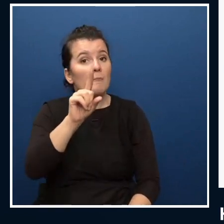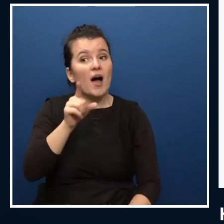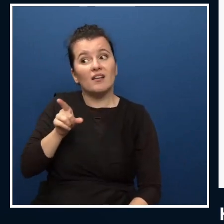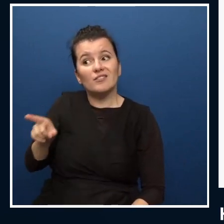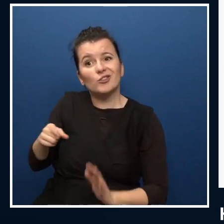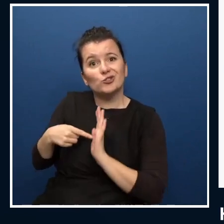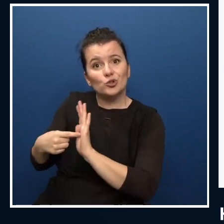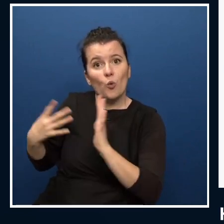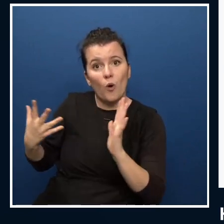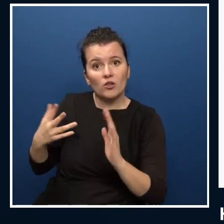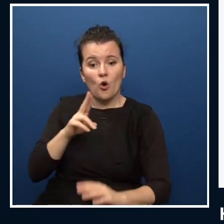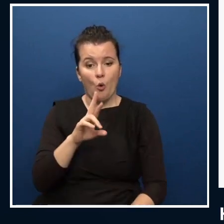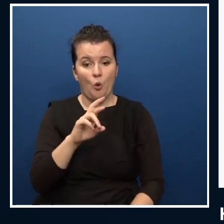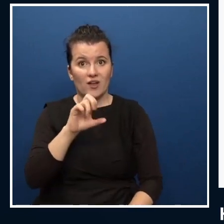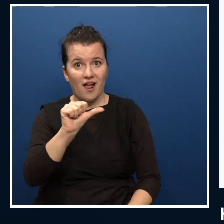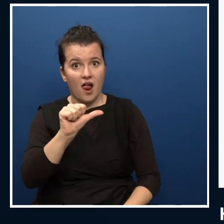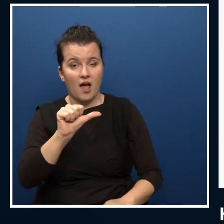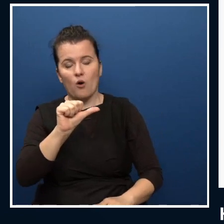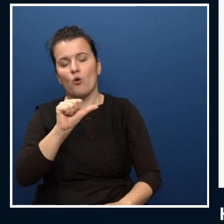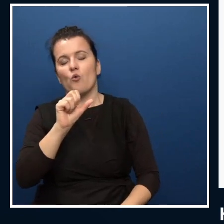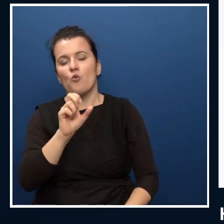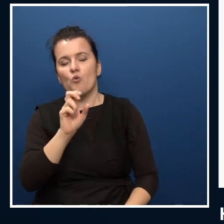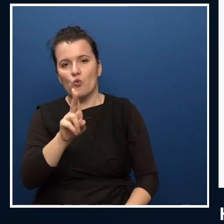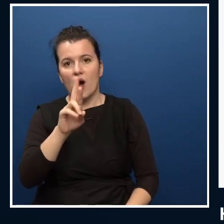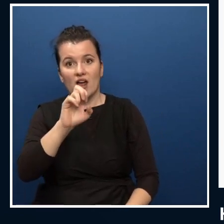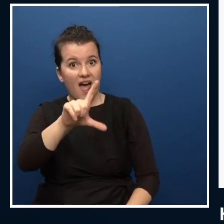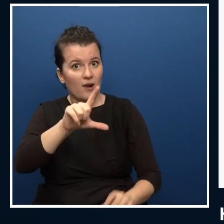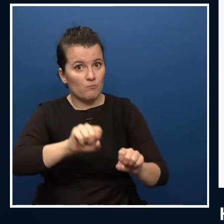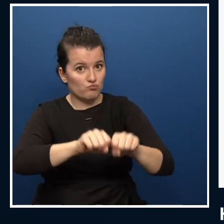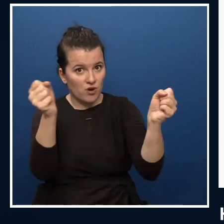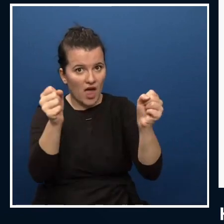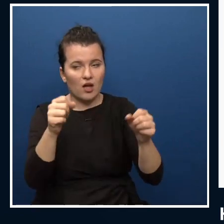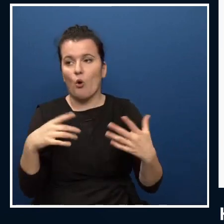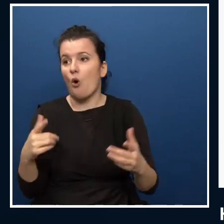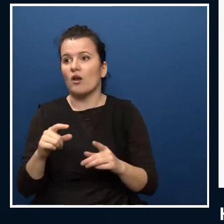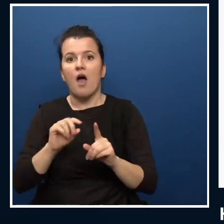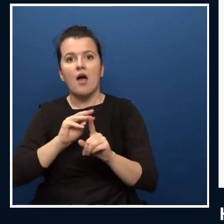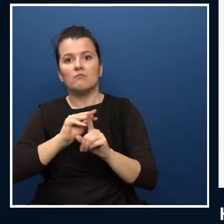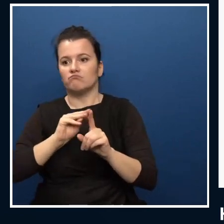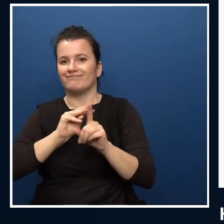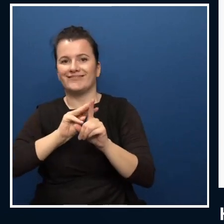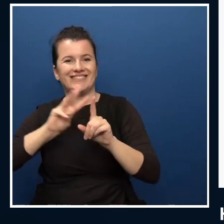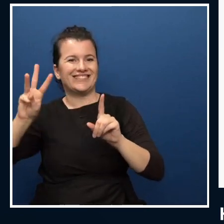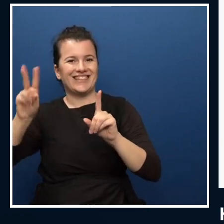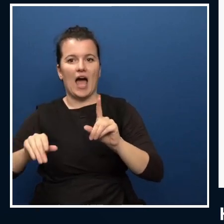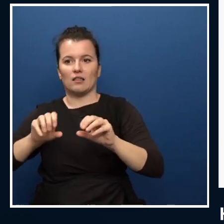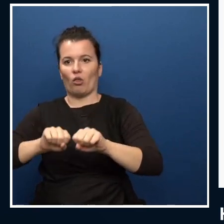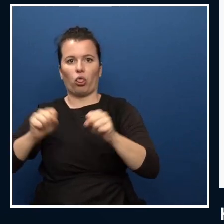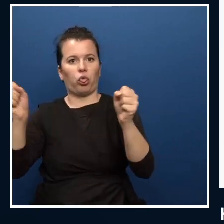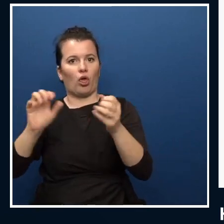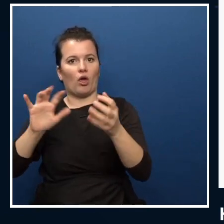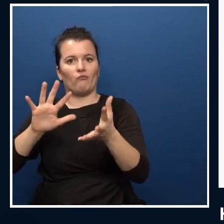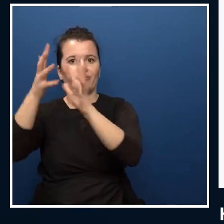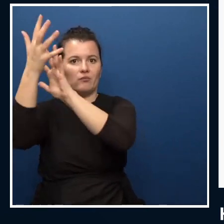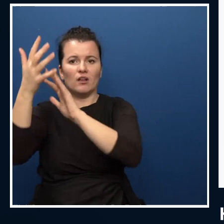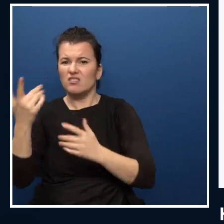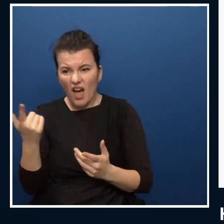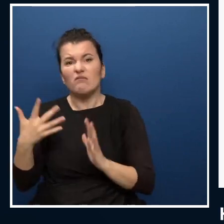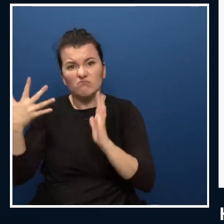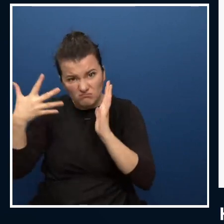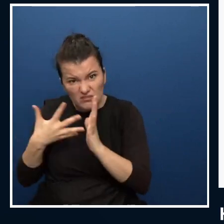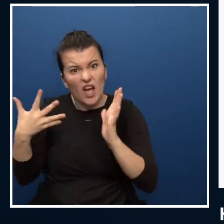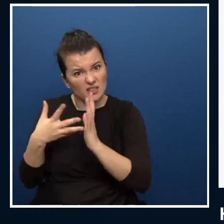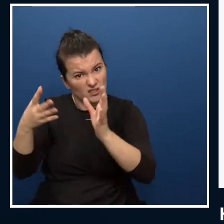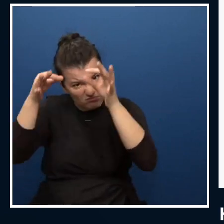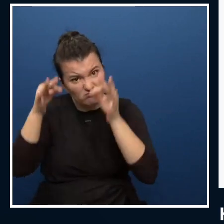that the site still runs. These are real tests. This isn't just like unit tests. I have integration tests in here as well. I can see that the